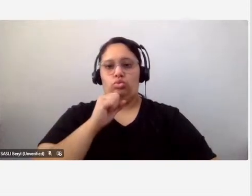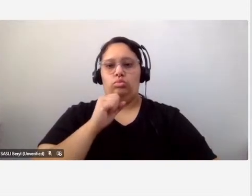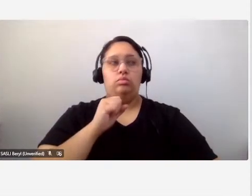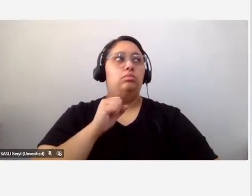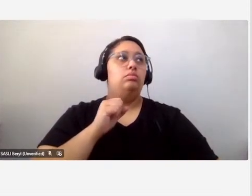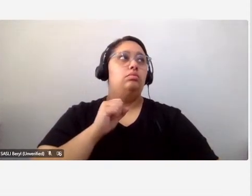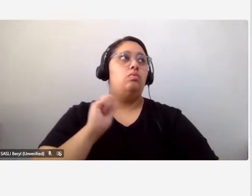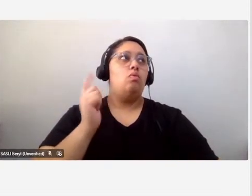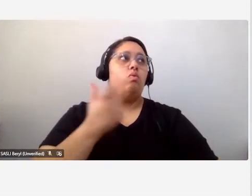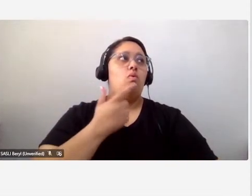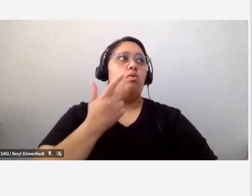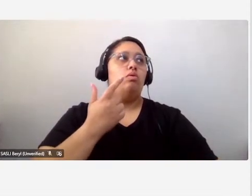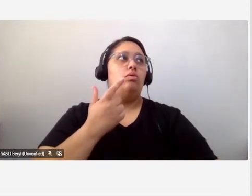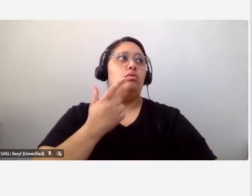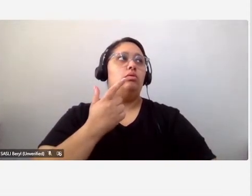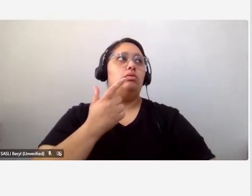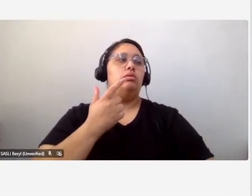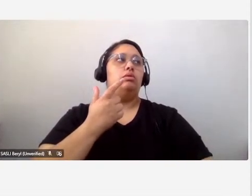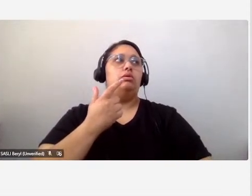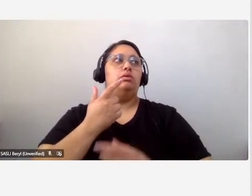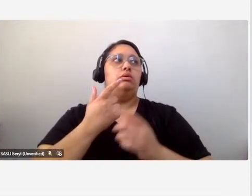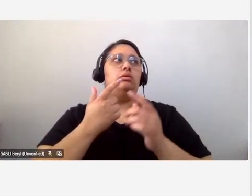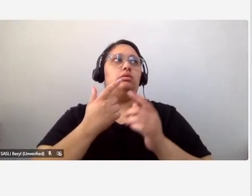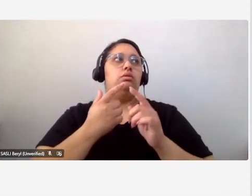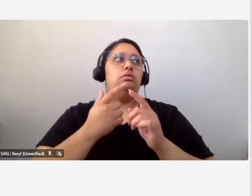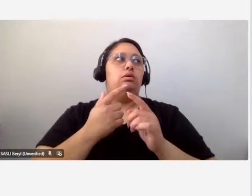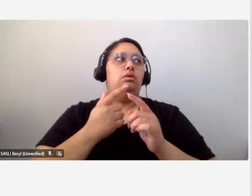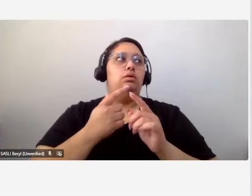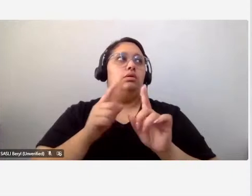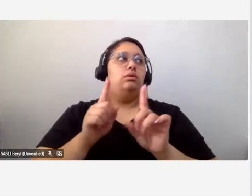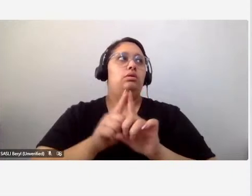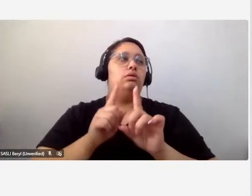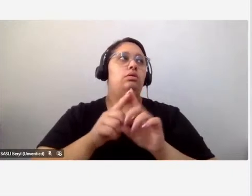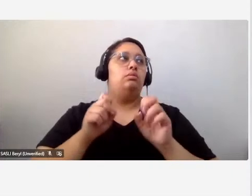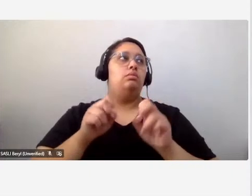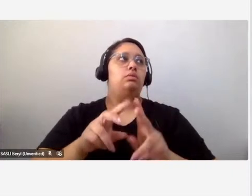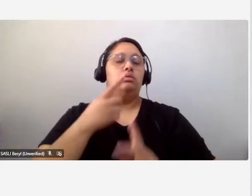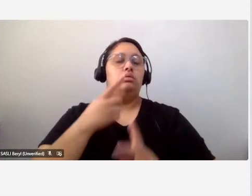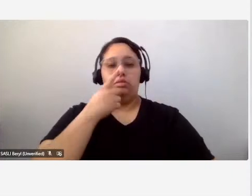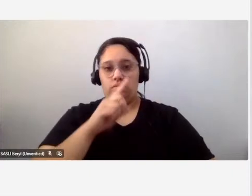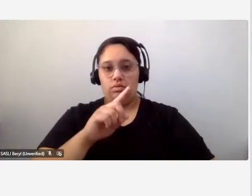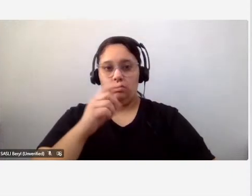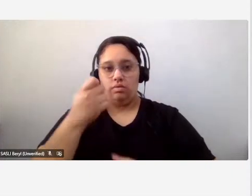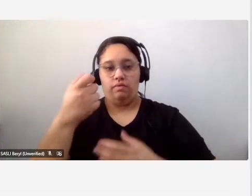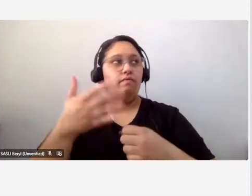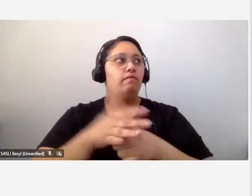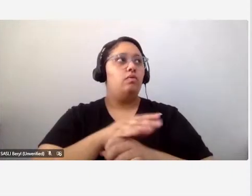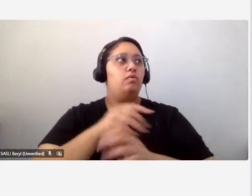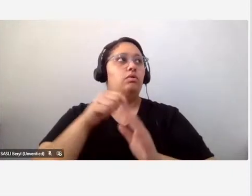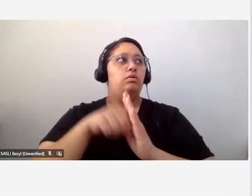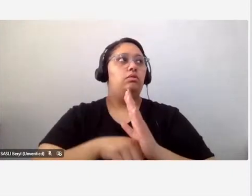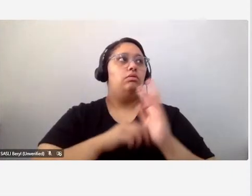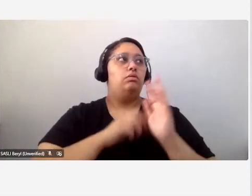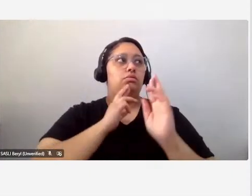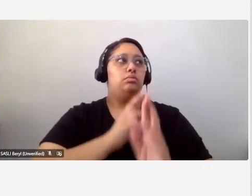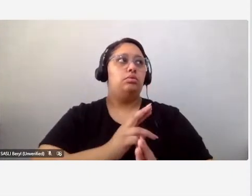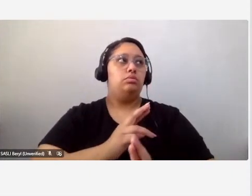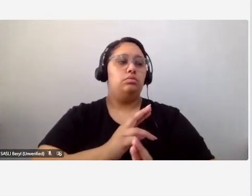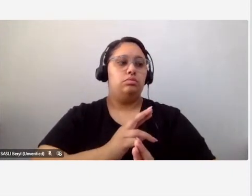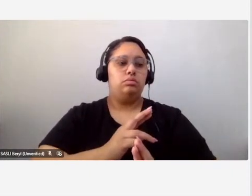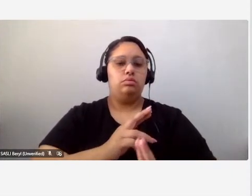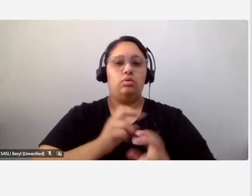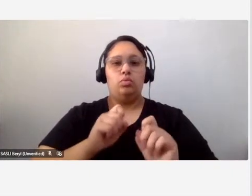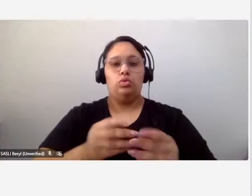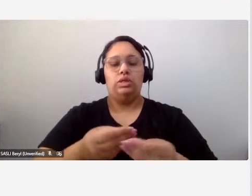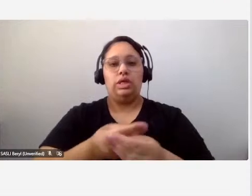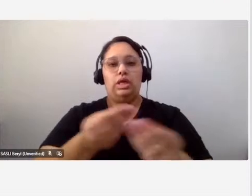it. So I'm going to give opportunities now for the entire report. I'm going to give opportunities now for